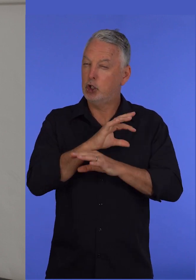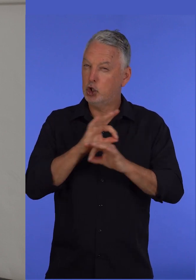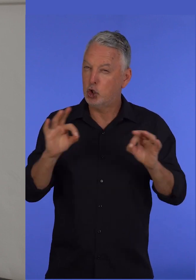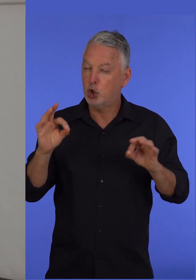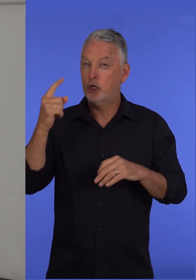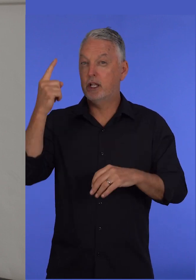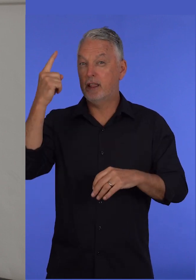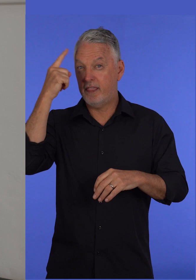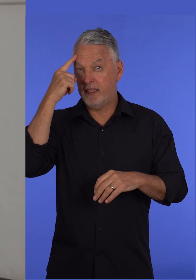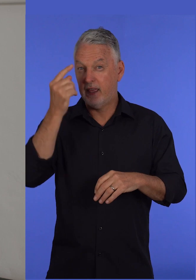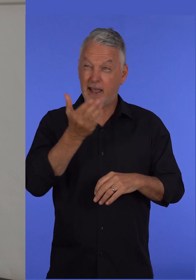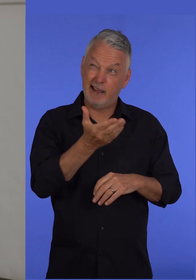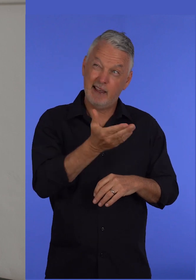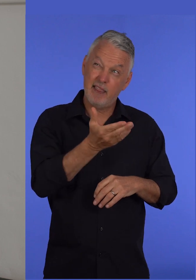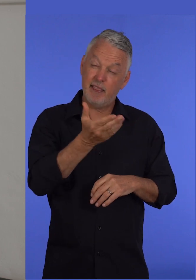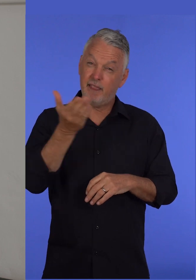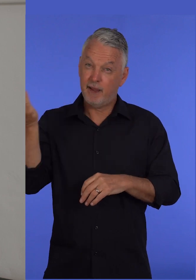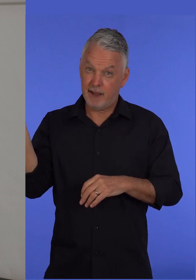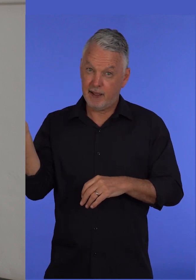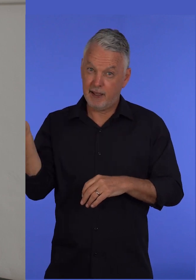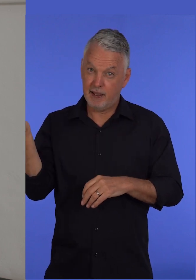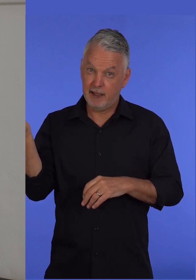I don't think the